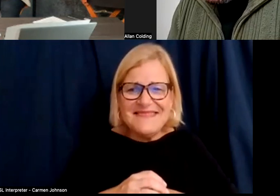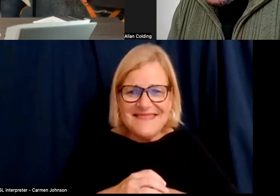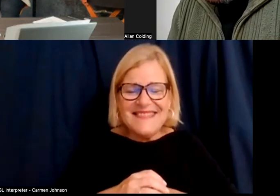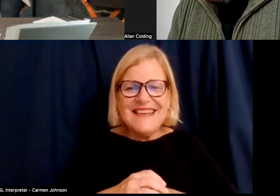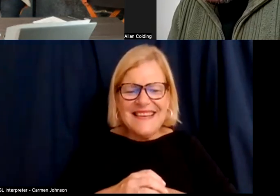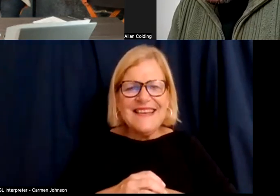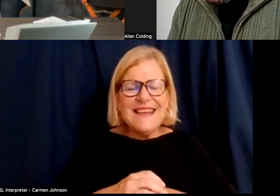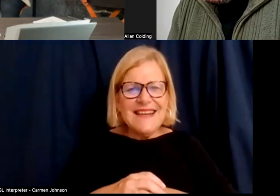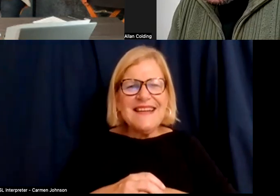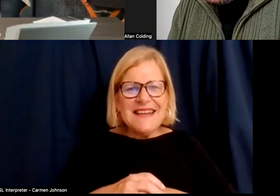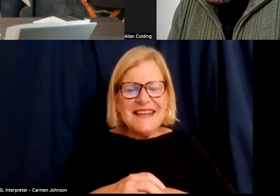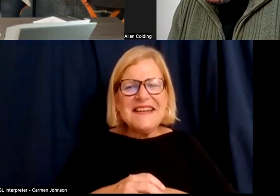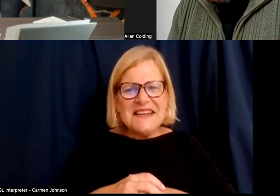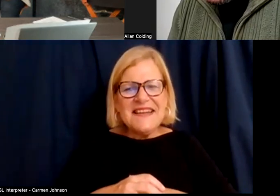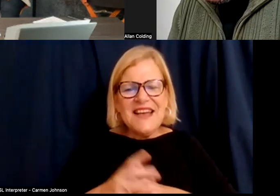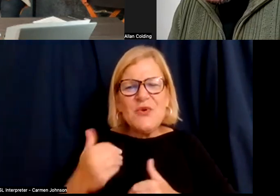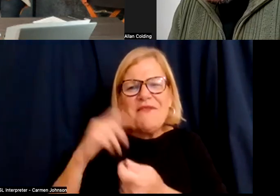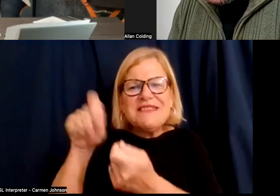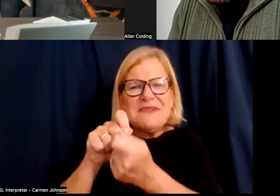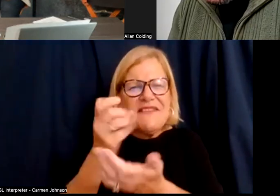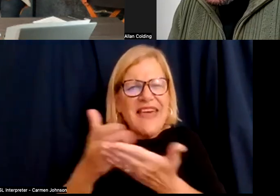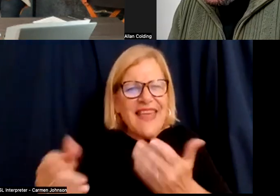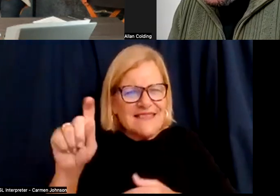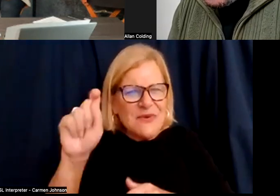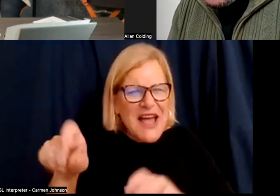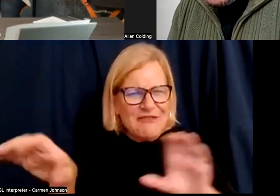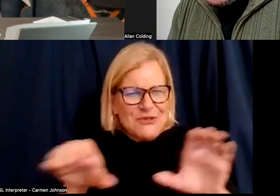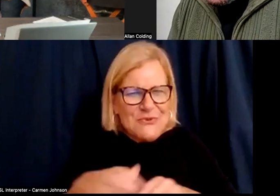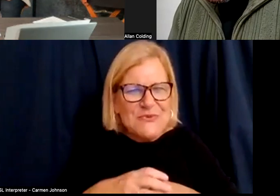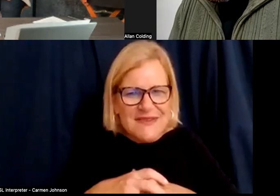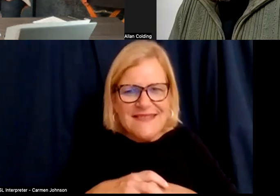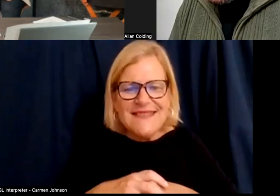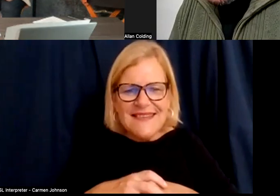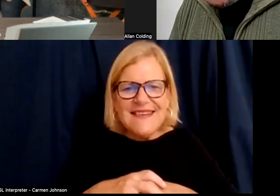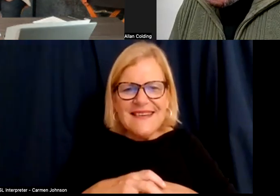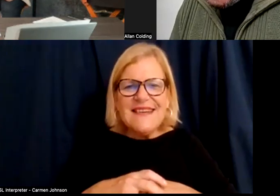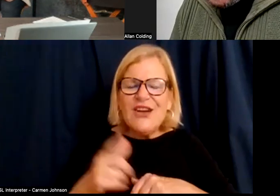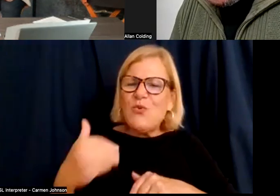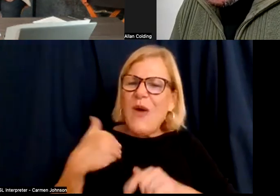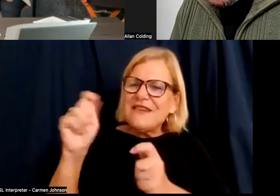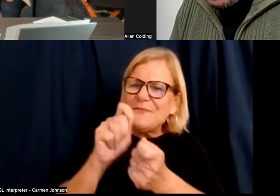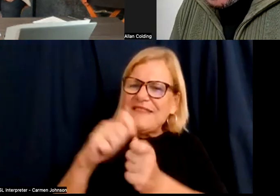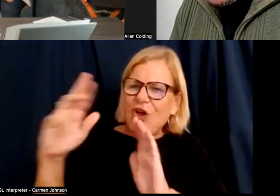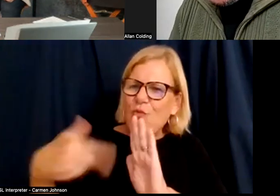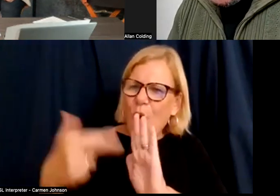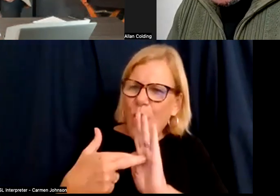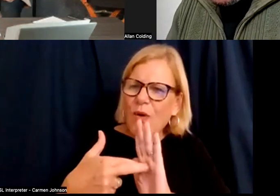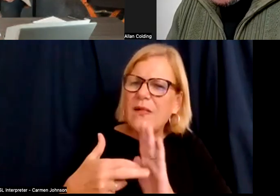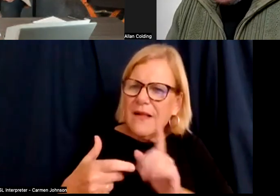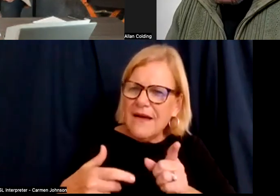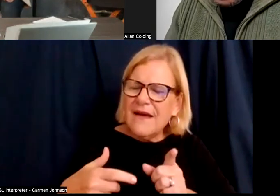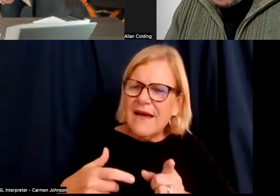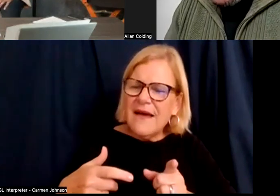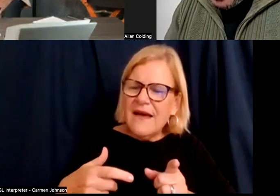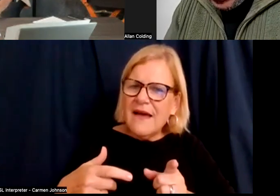and you have specific things that you have to do, and you have a specific role to play, and you